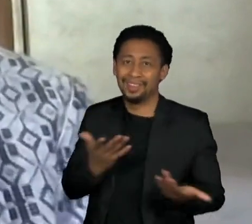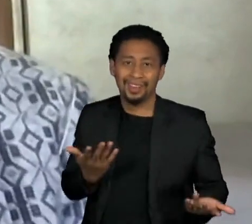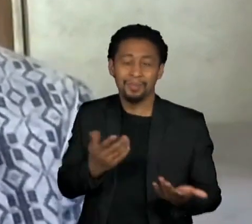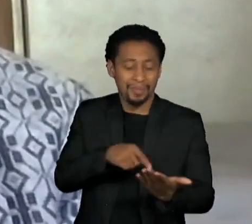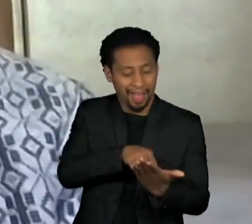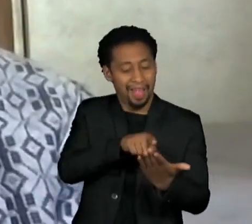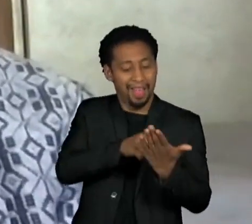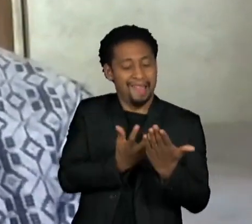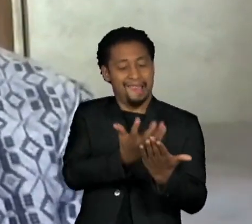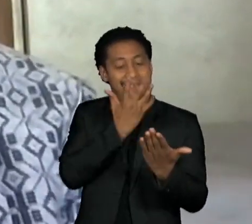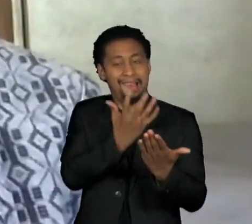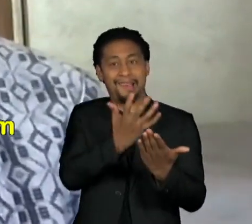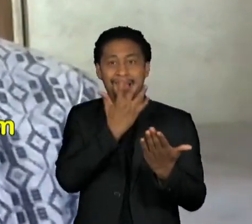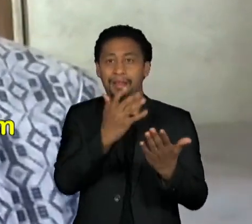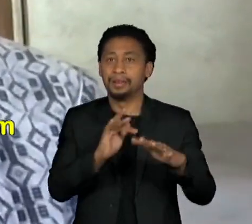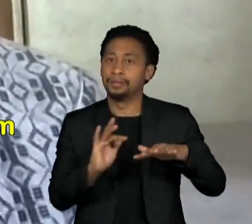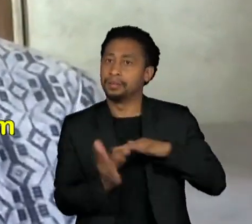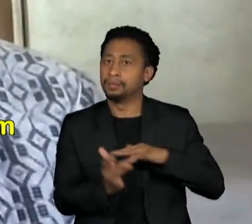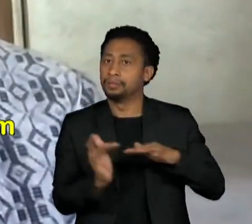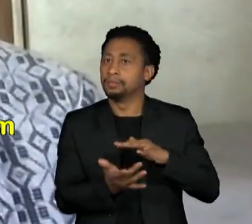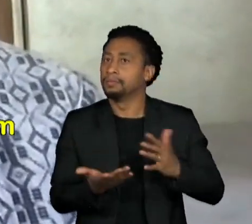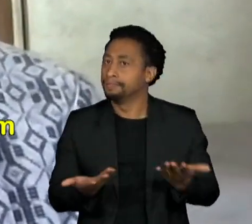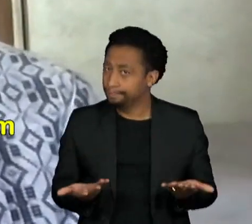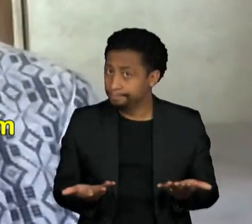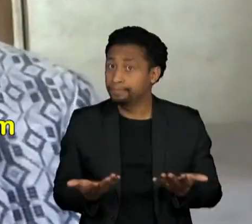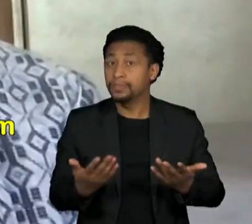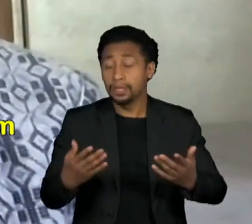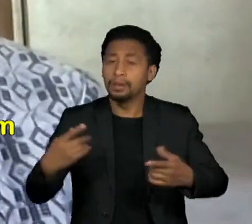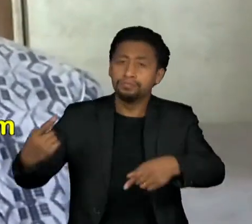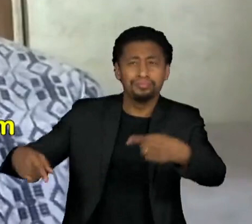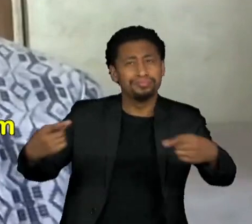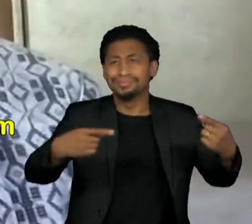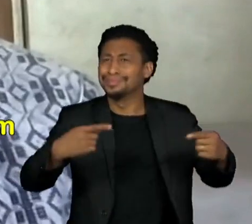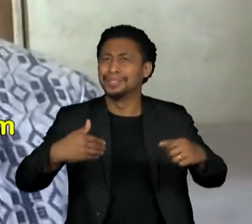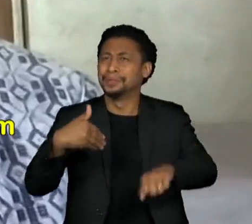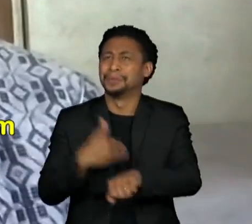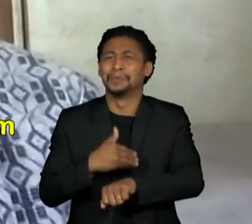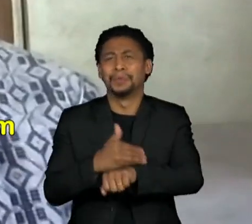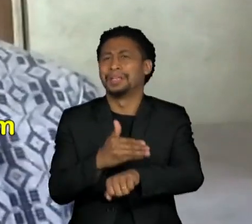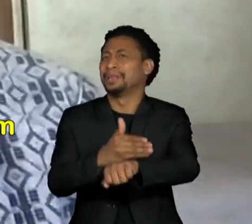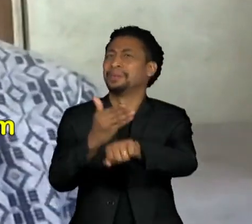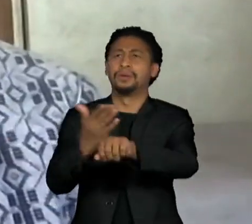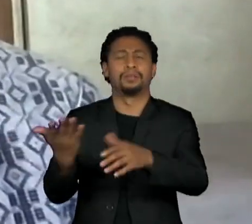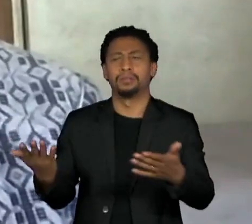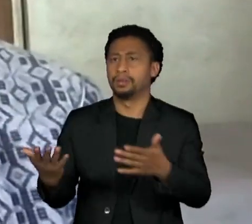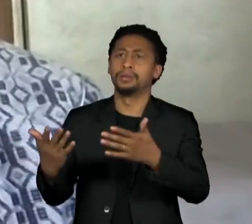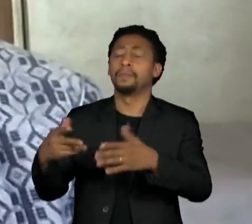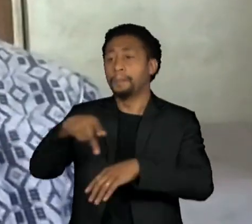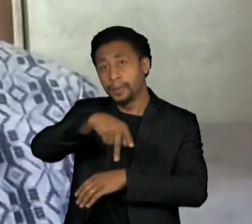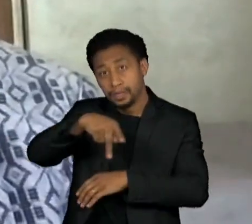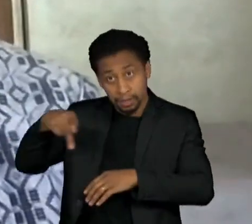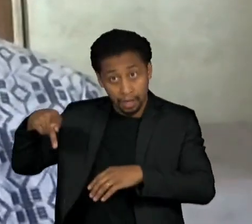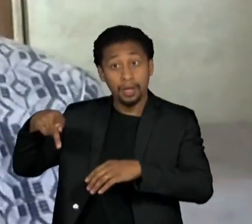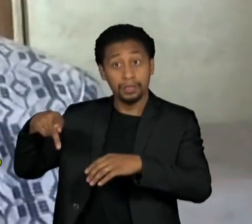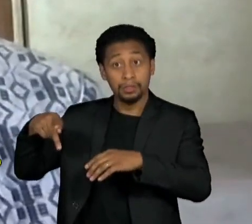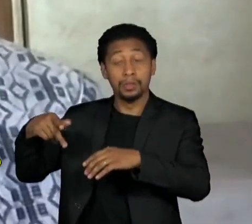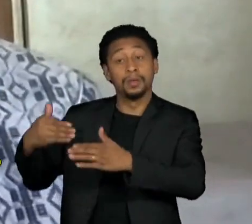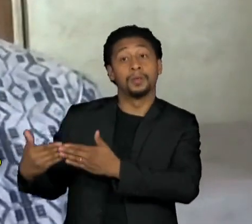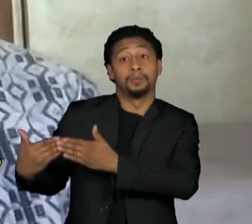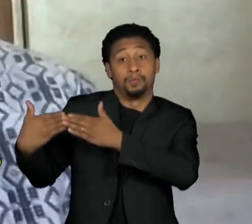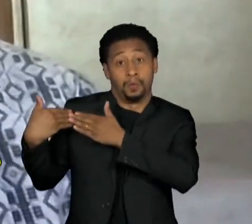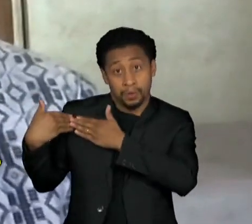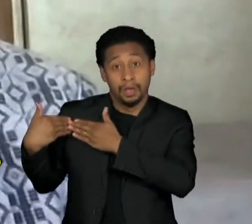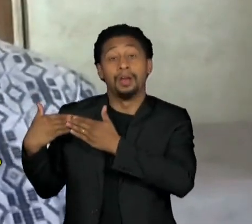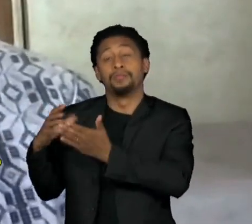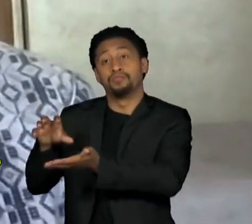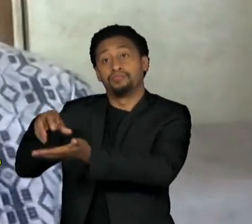sludge of the social media platforms. So, I discuss this all the time with other heads of news organization, and they keep asking, what can